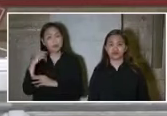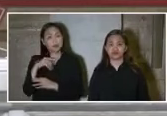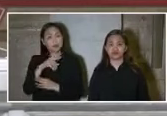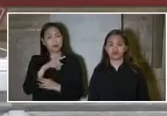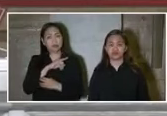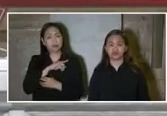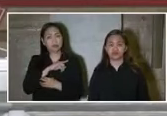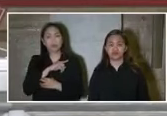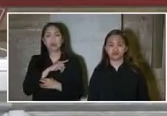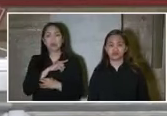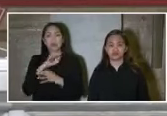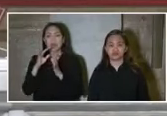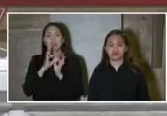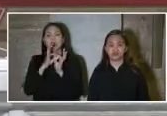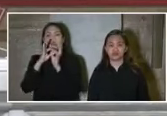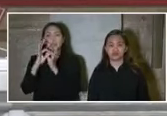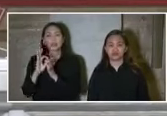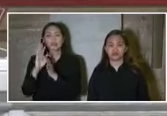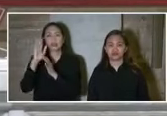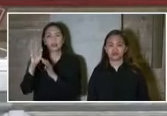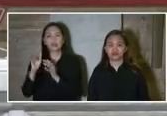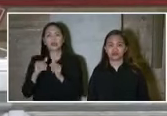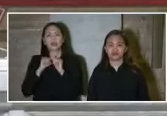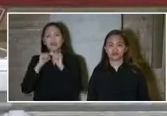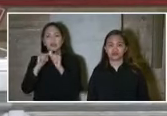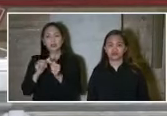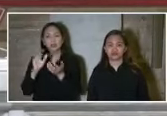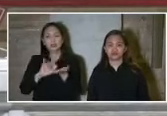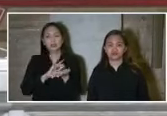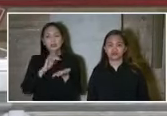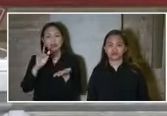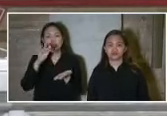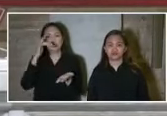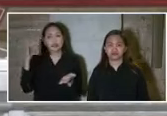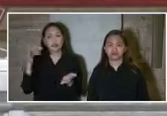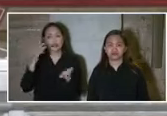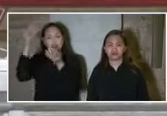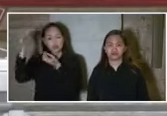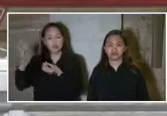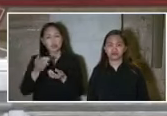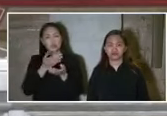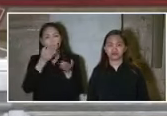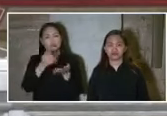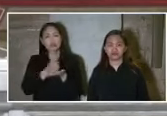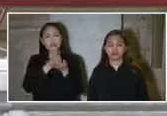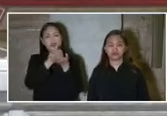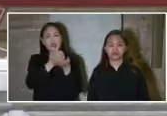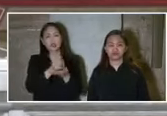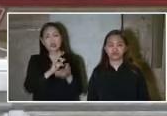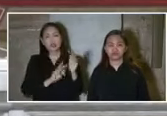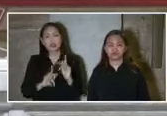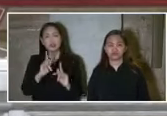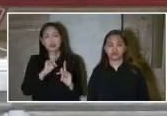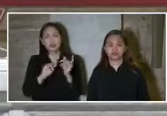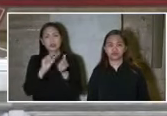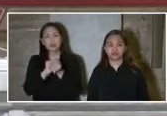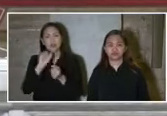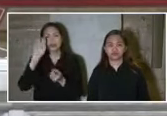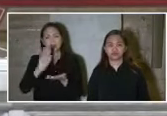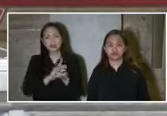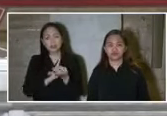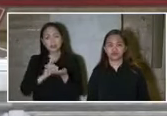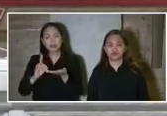to your boundless glory that you came to the aid of mortal beings with your divinity and